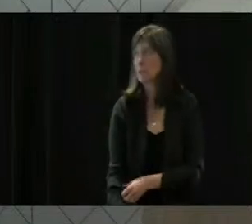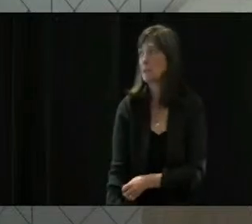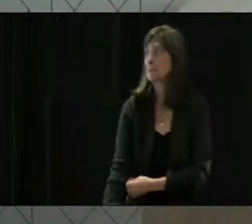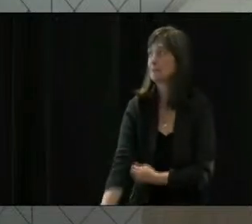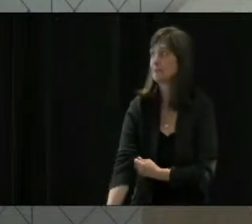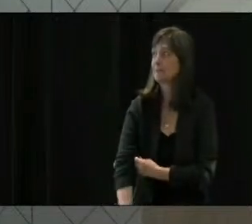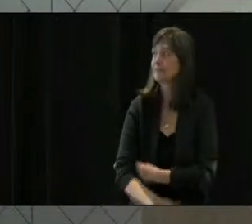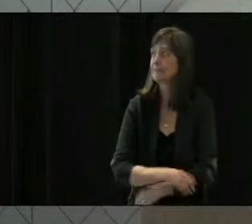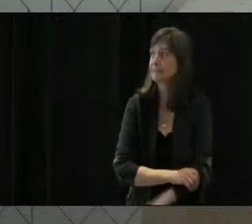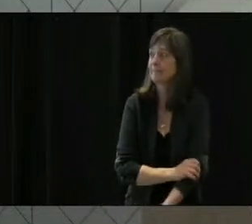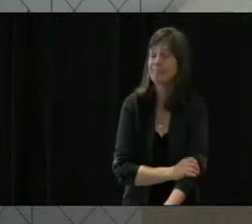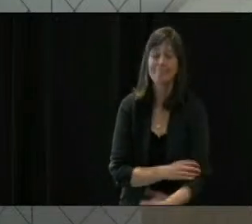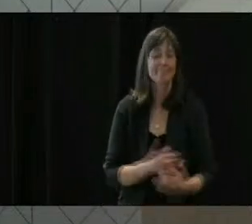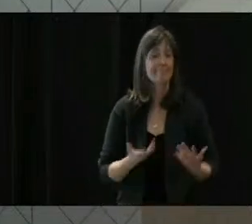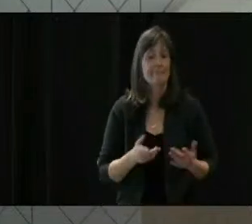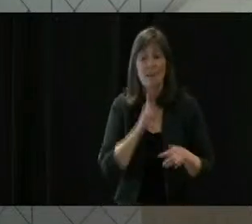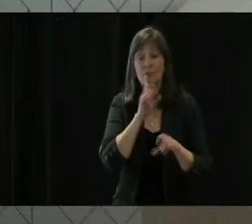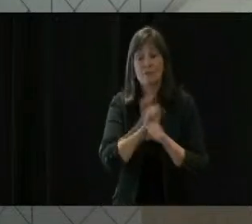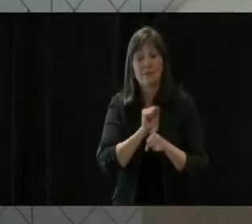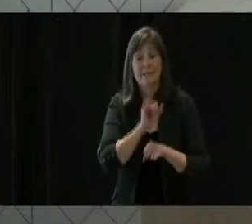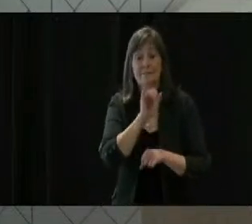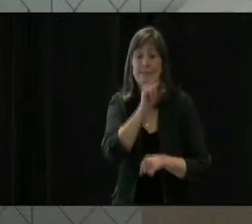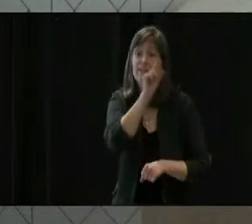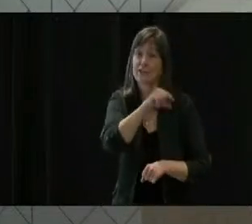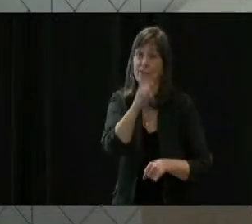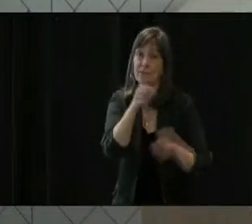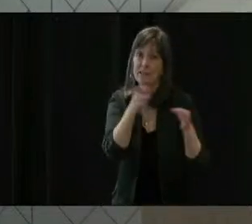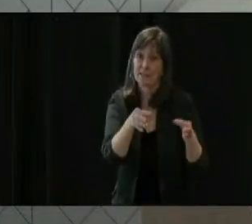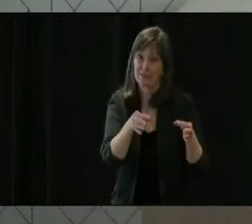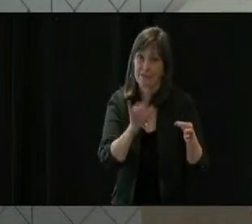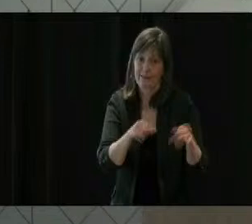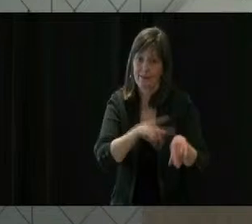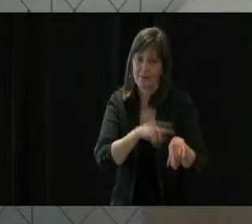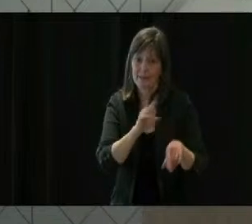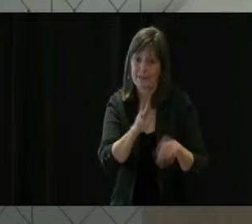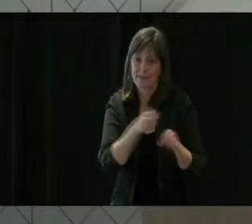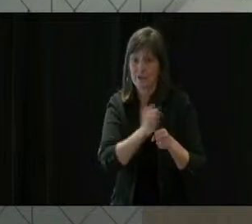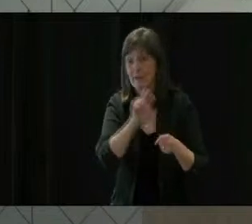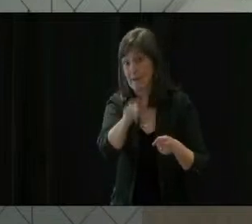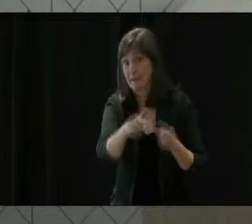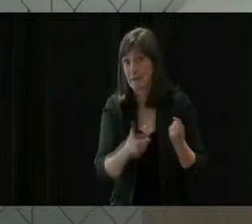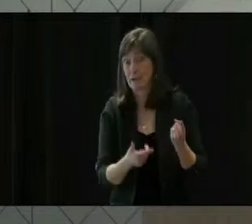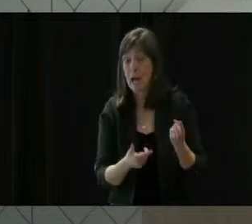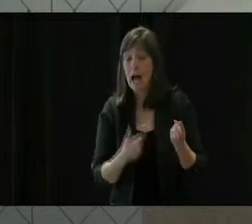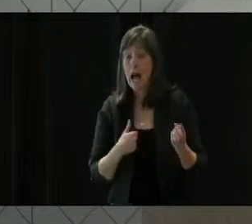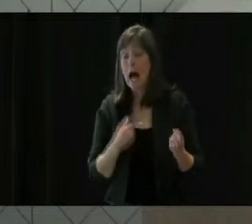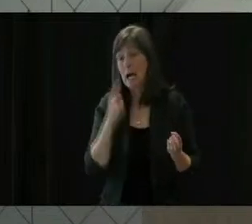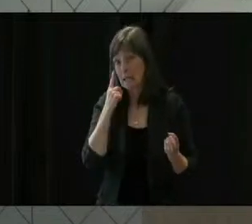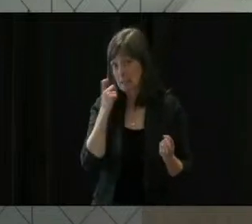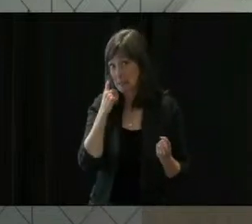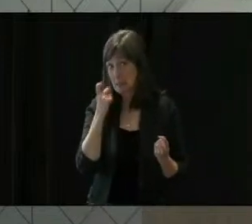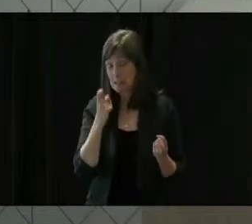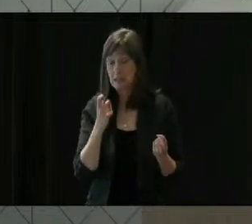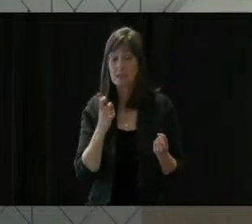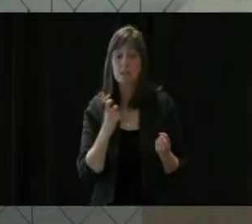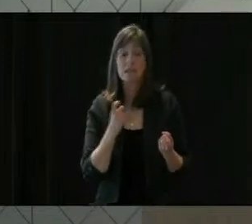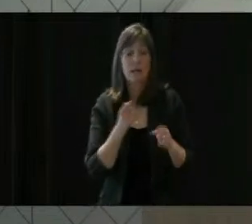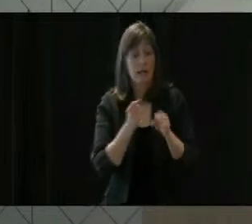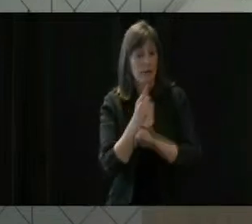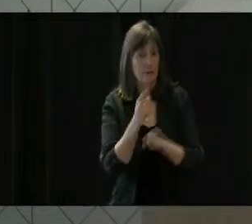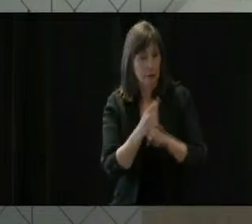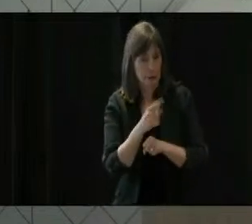You know, that will be up to government at the time. And I expect what would happen is that they would look every single